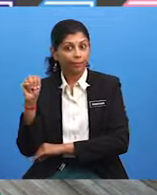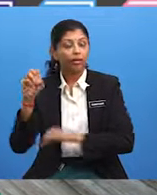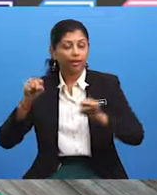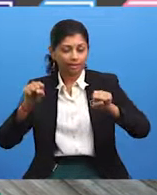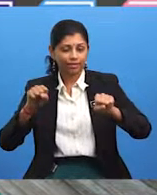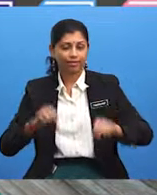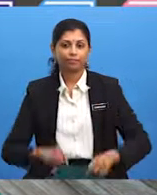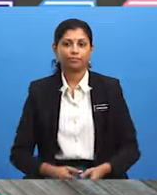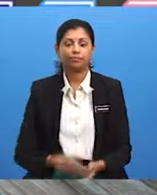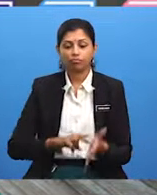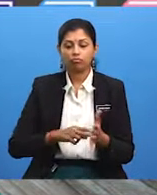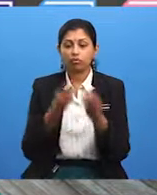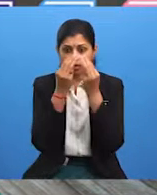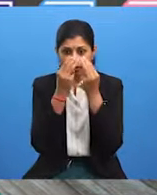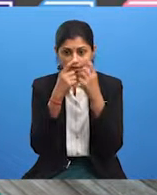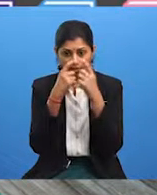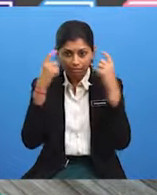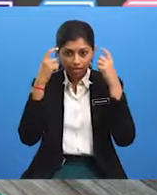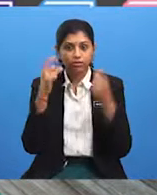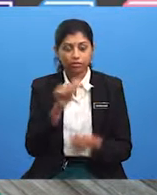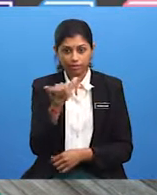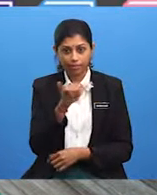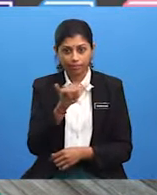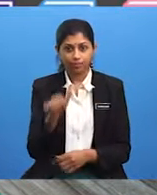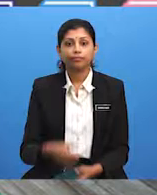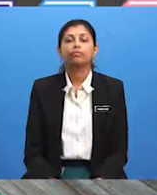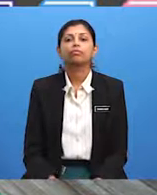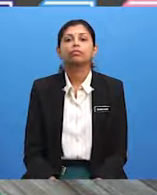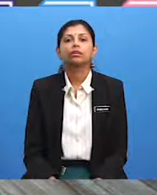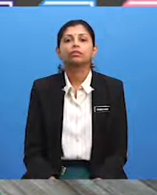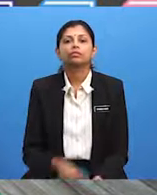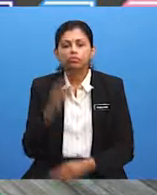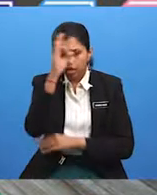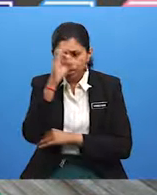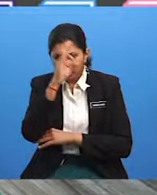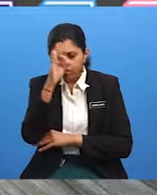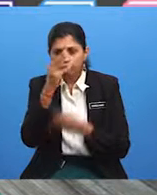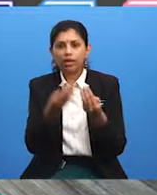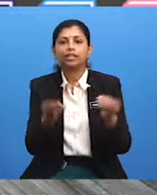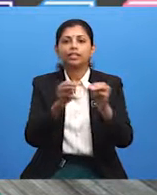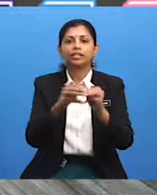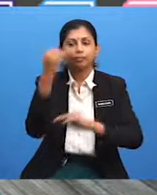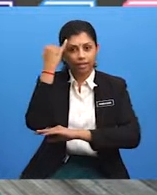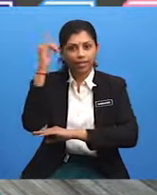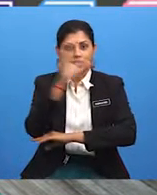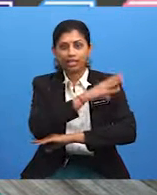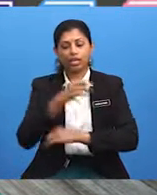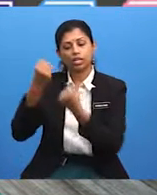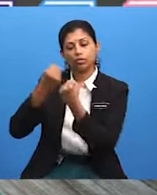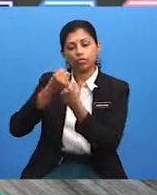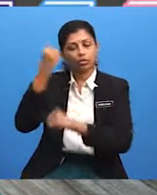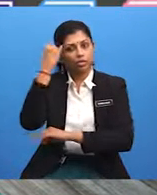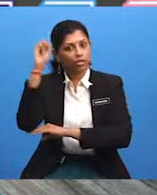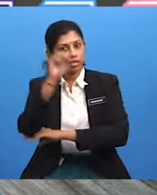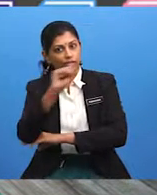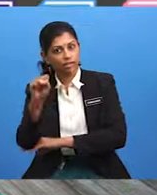Of course, it is easier identifying the main idea and supporting ideas when